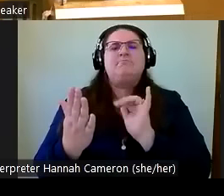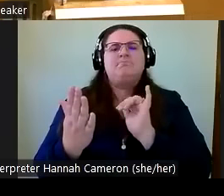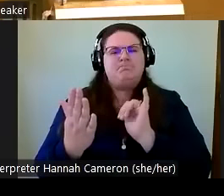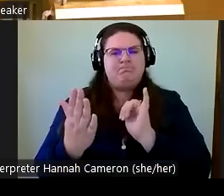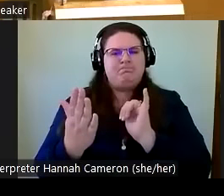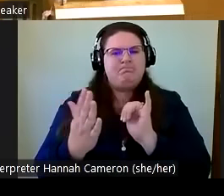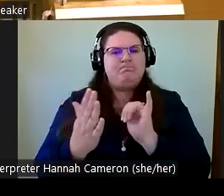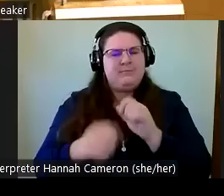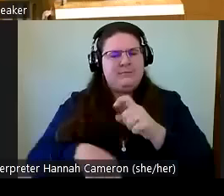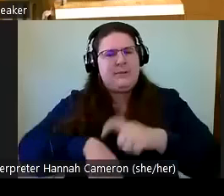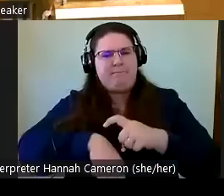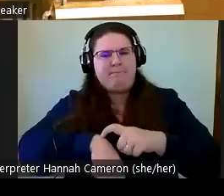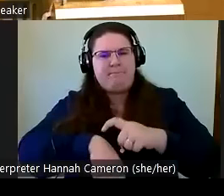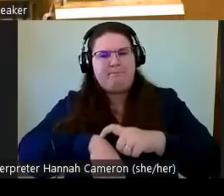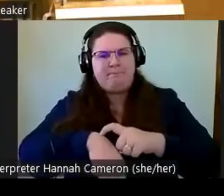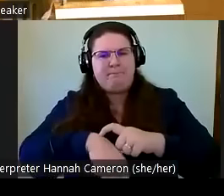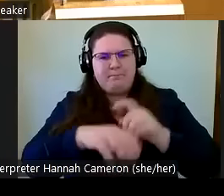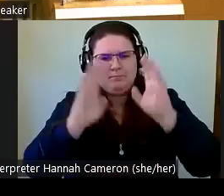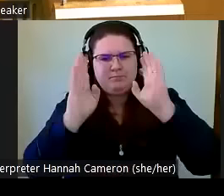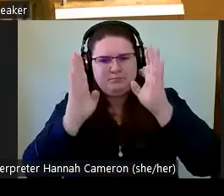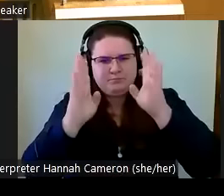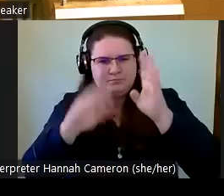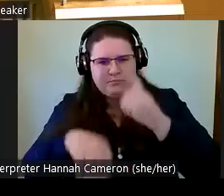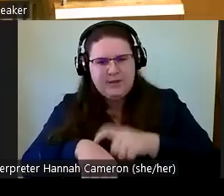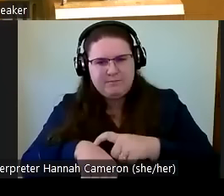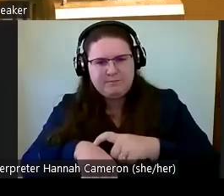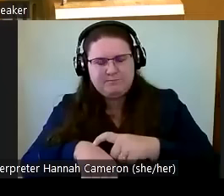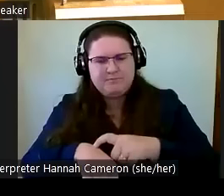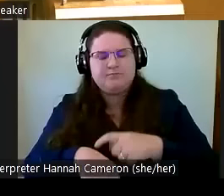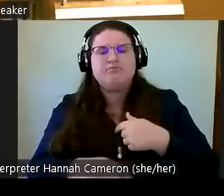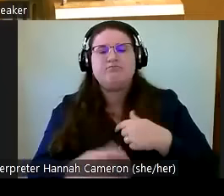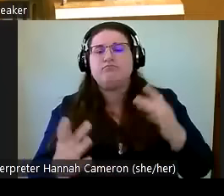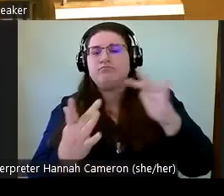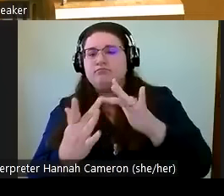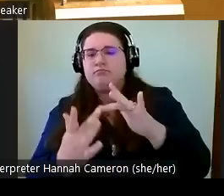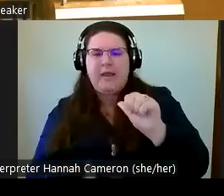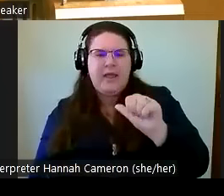attention. So I reach out to Anton Thorstensen